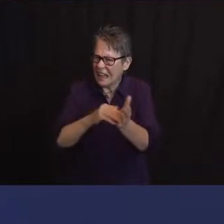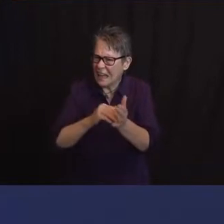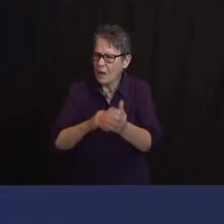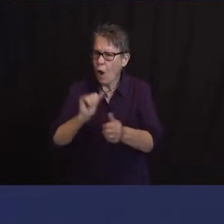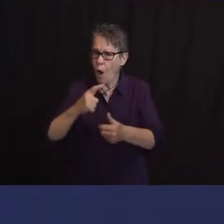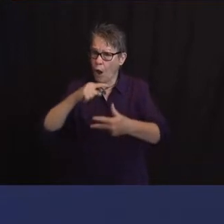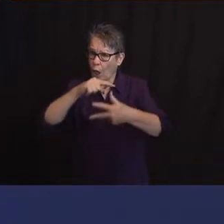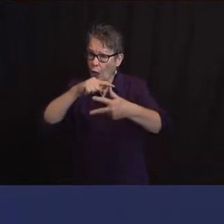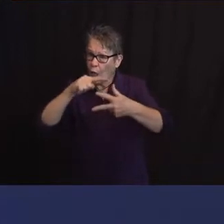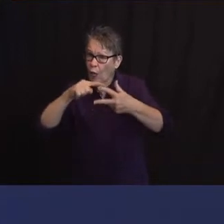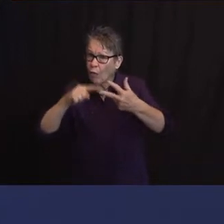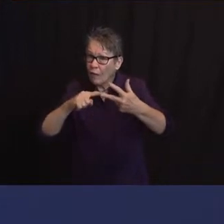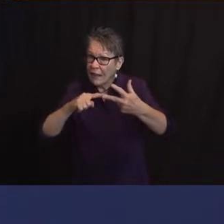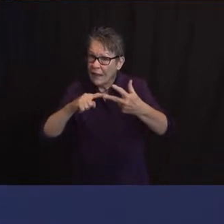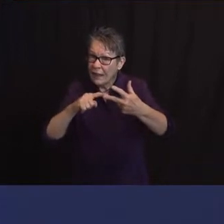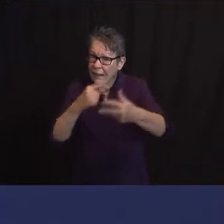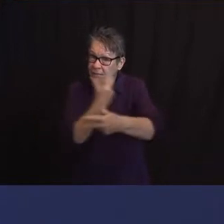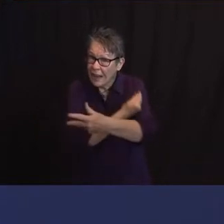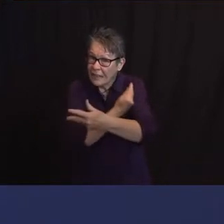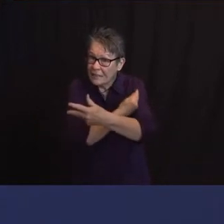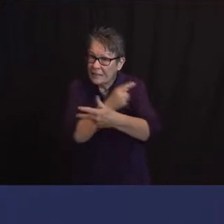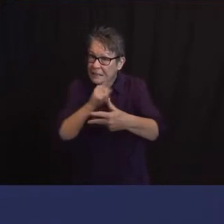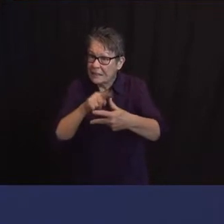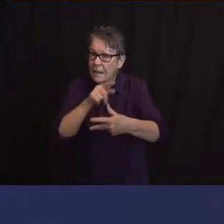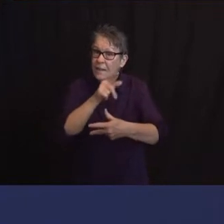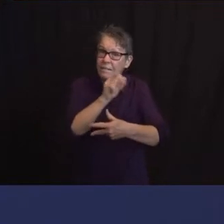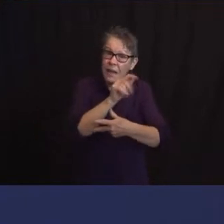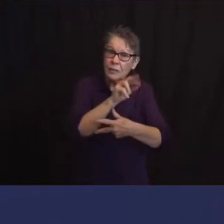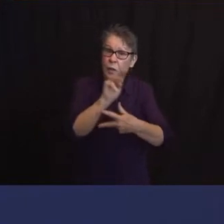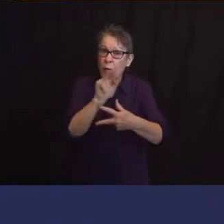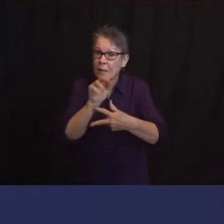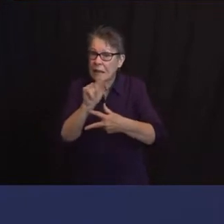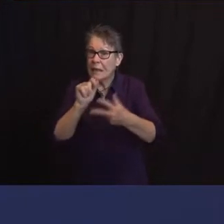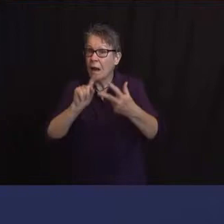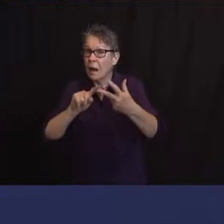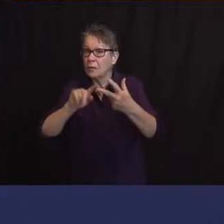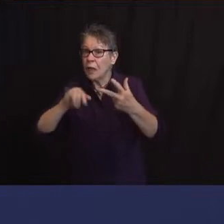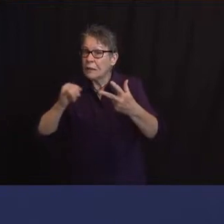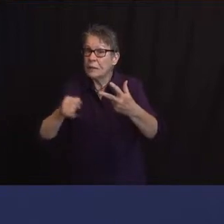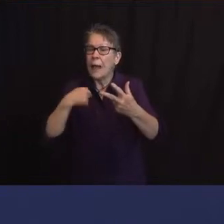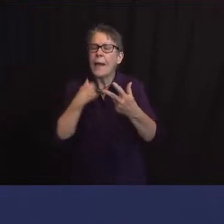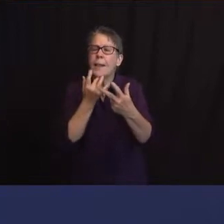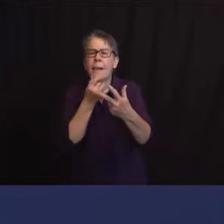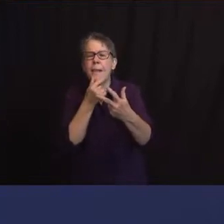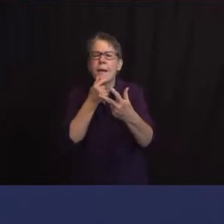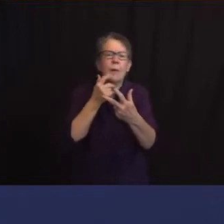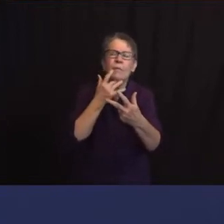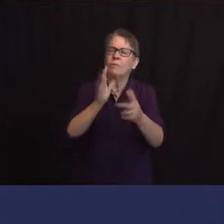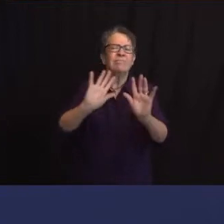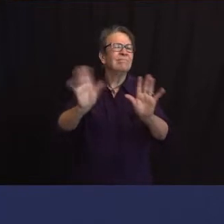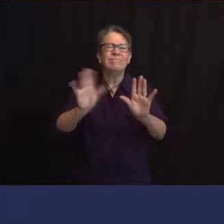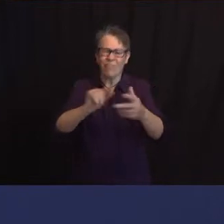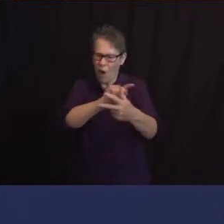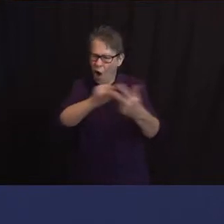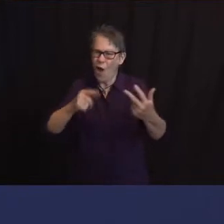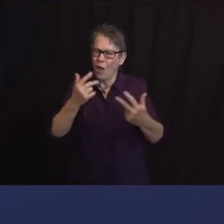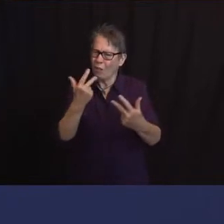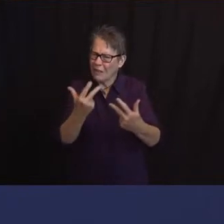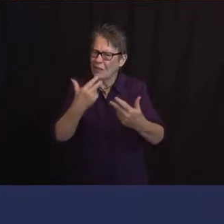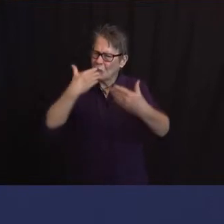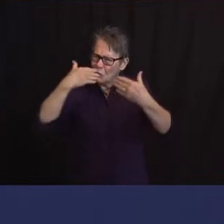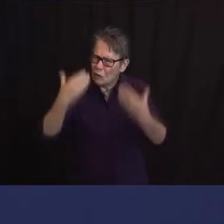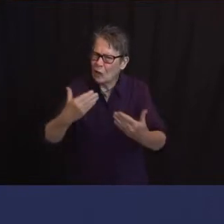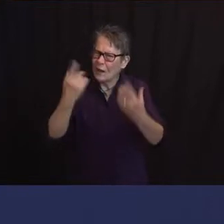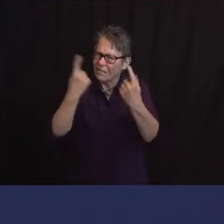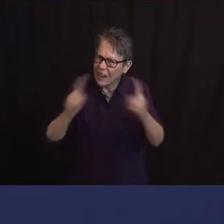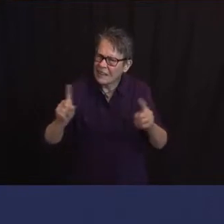get choosy, folks. Just get whatever you can get. They all work. And secondly, J&J was explicit over